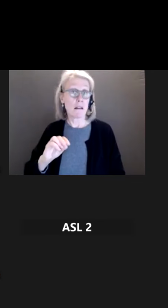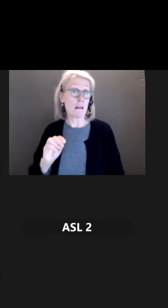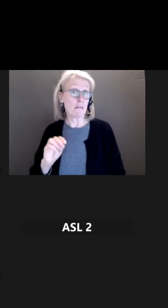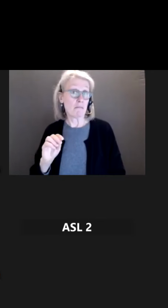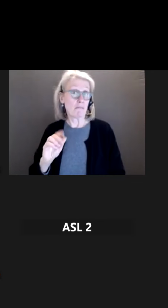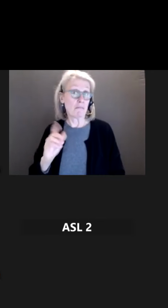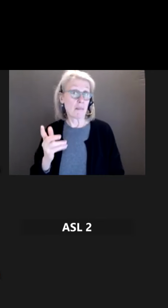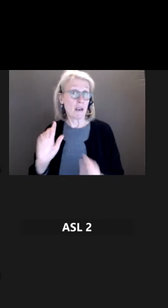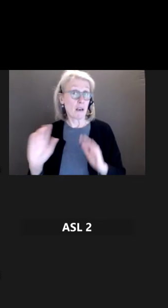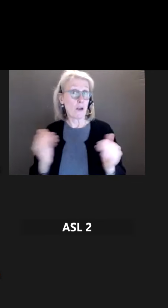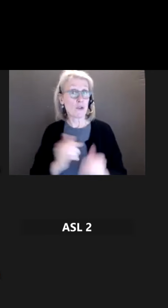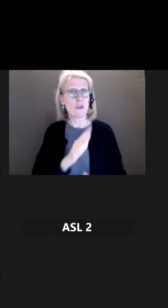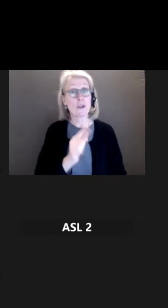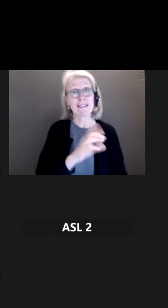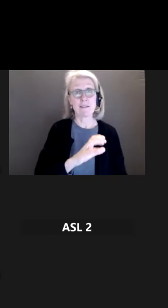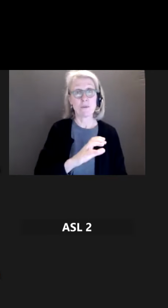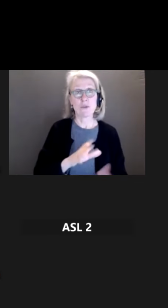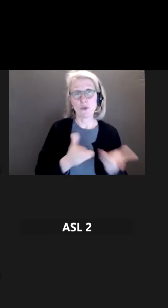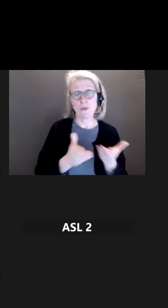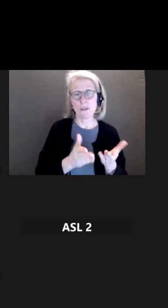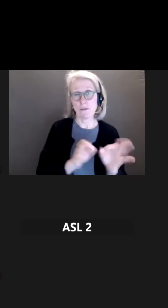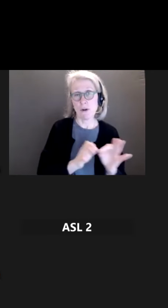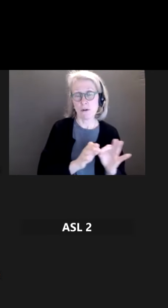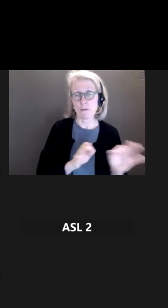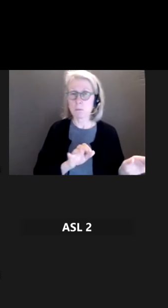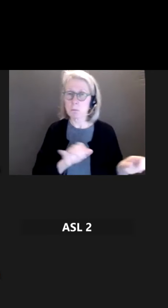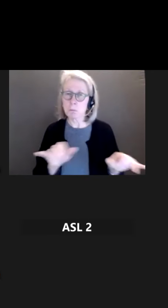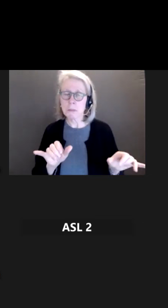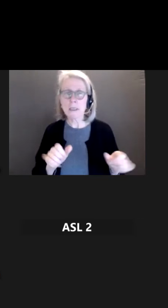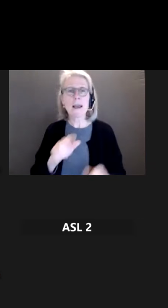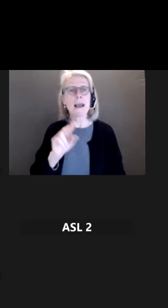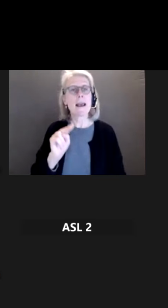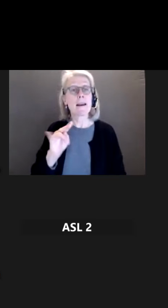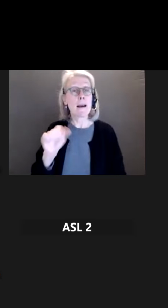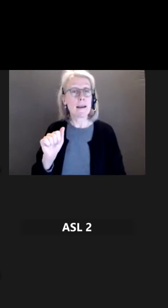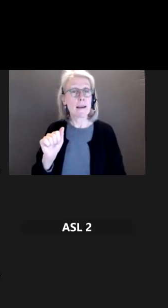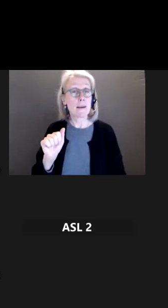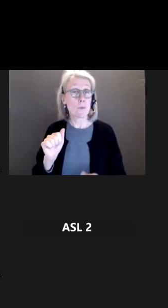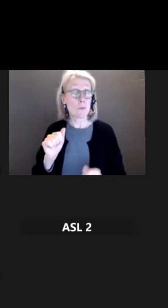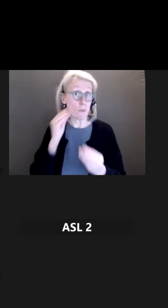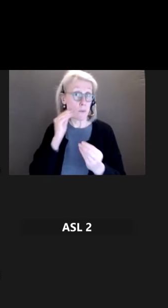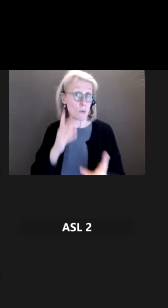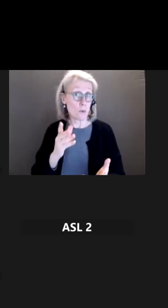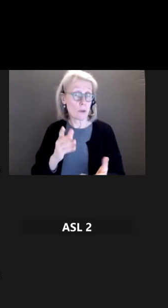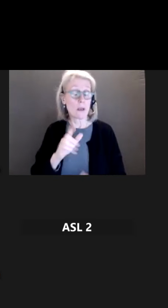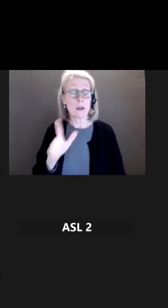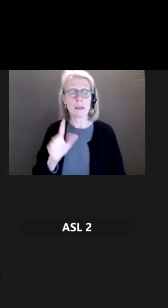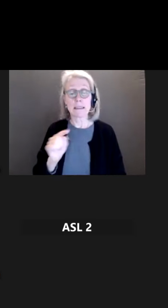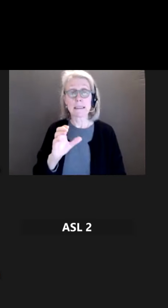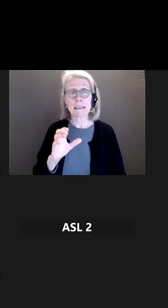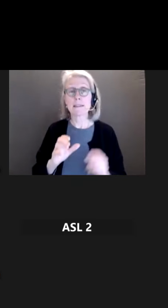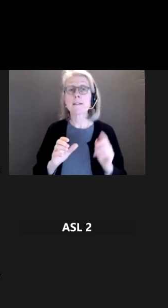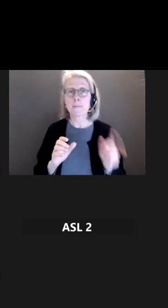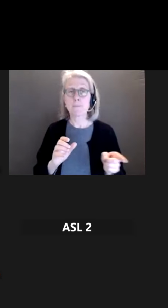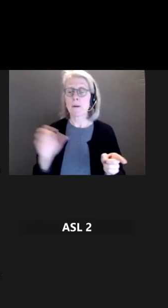care in a long-term care home. Similarly, the NIA's report on bringing long-term care home found that